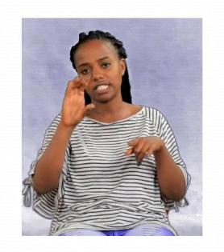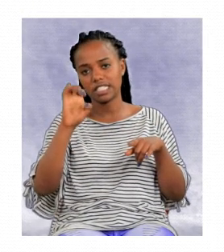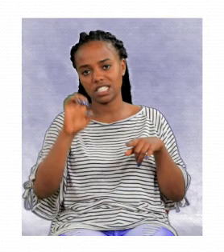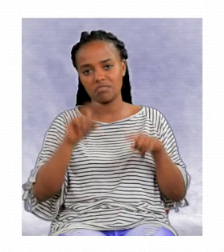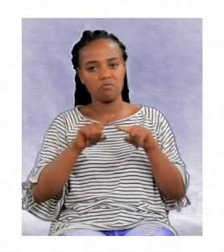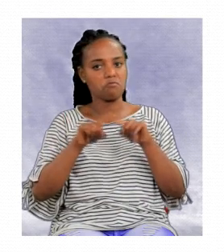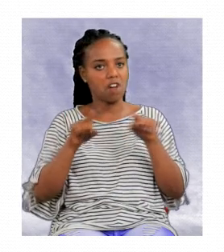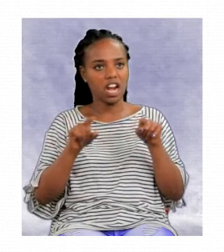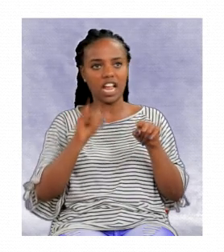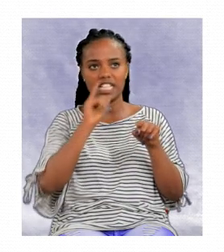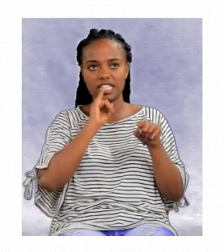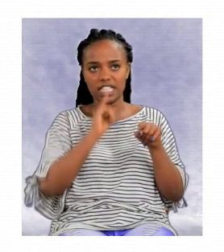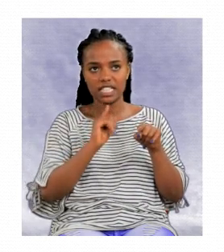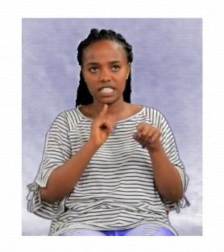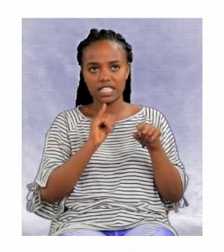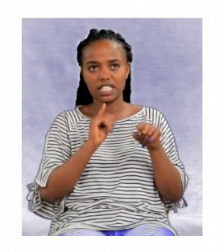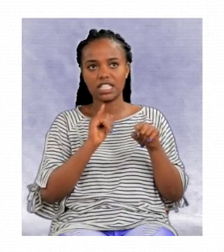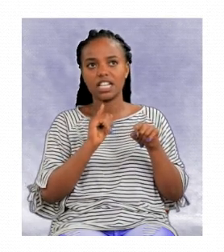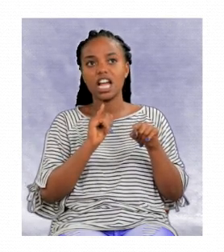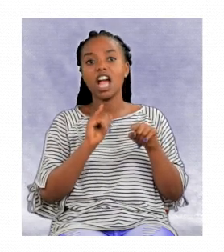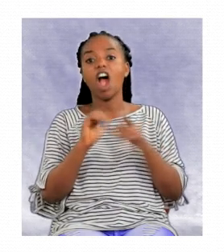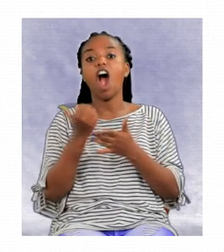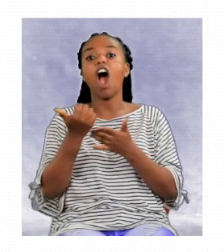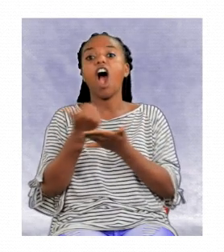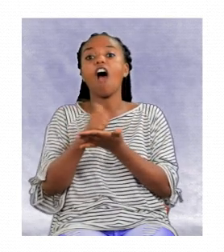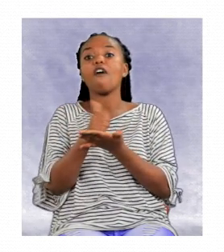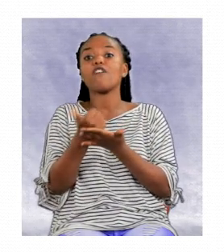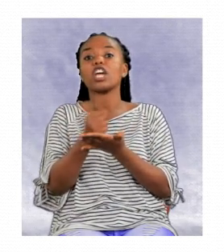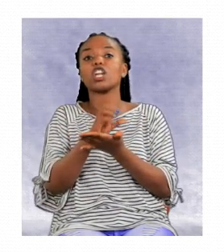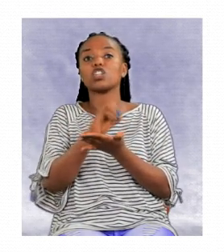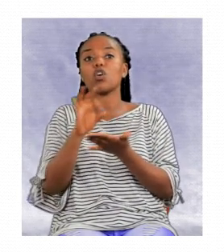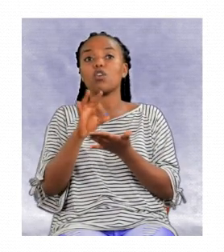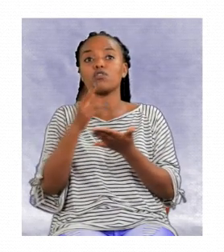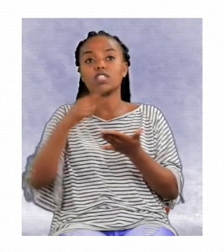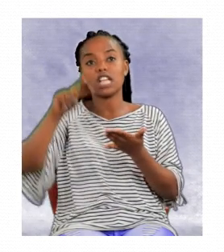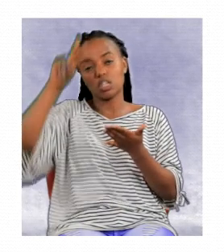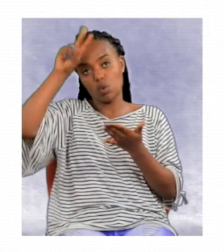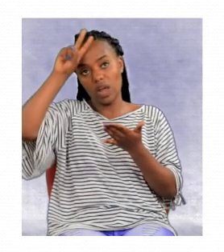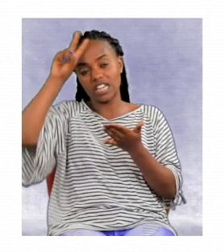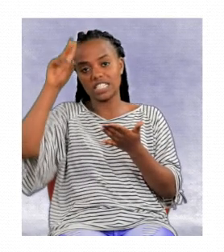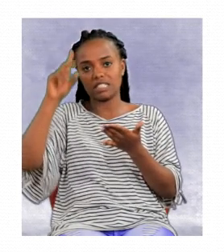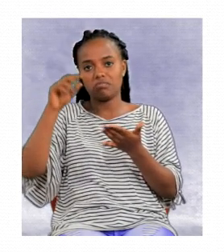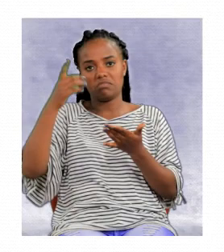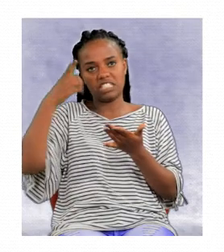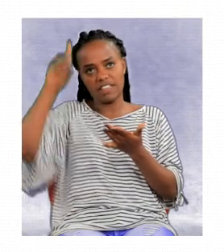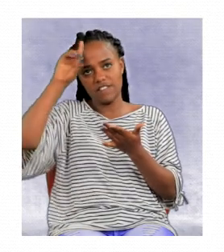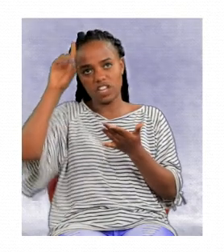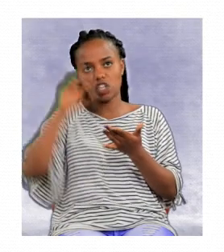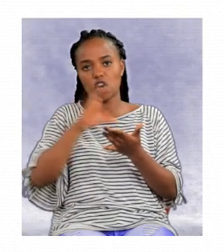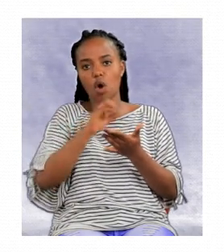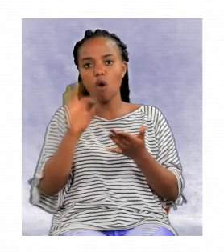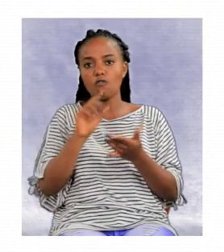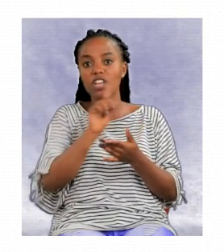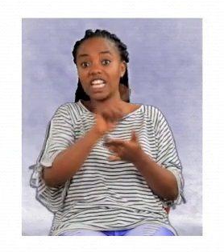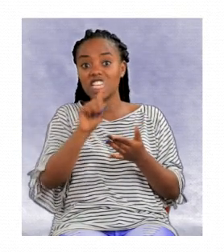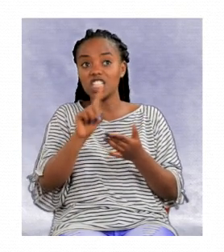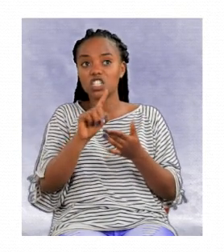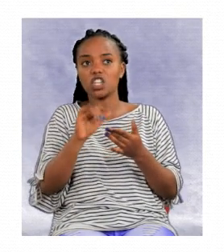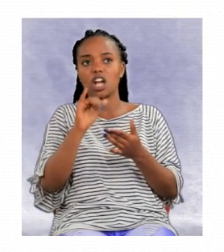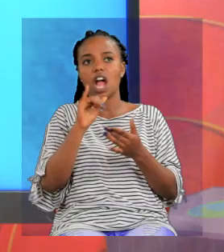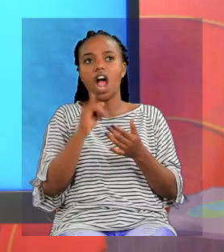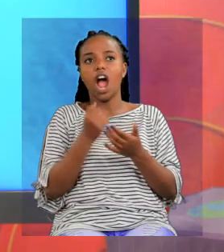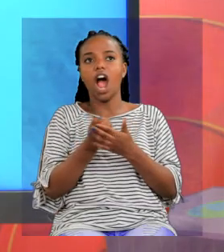Variance is, it is the average of the squared deviation of each item from the